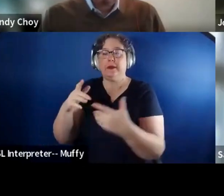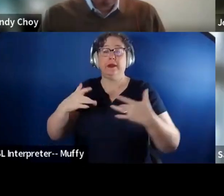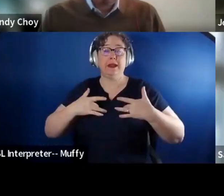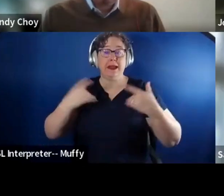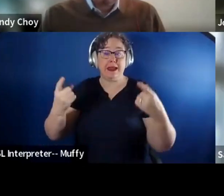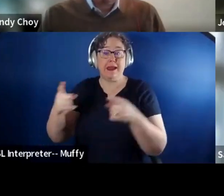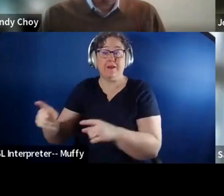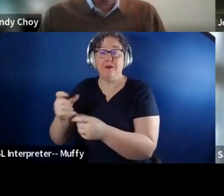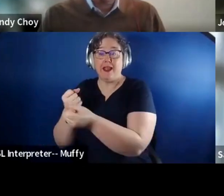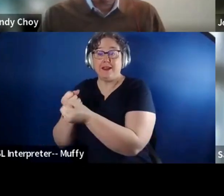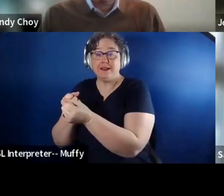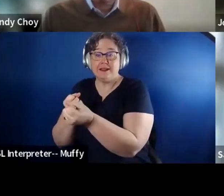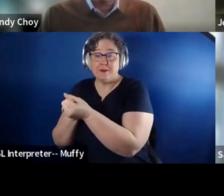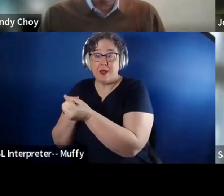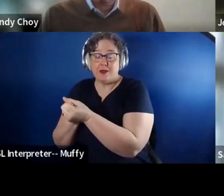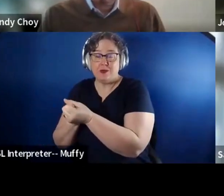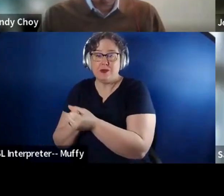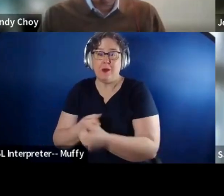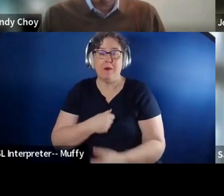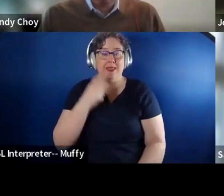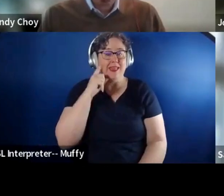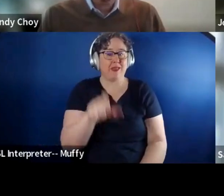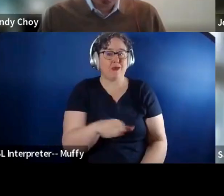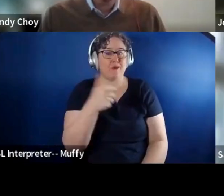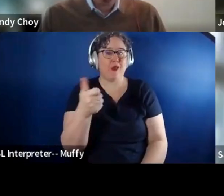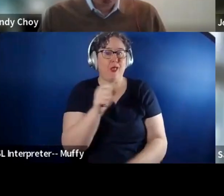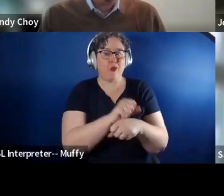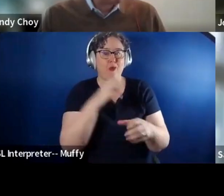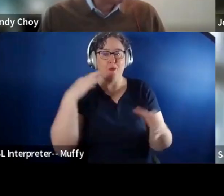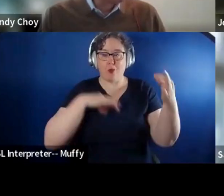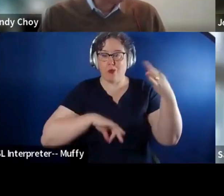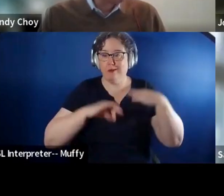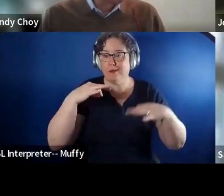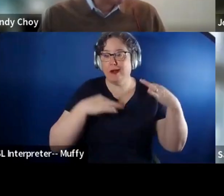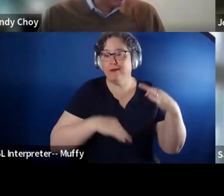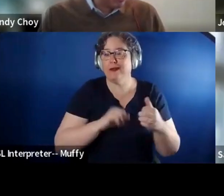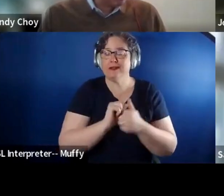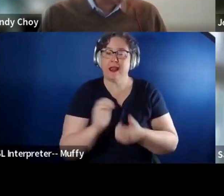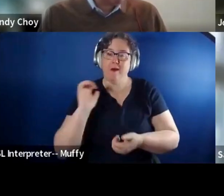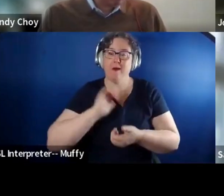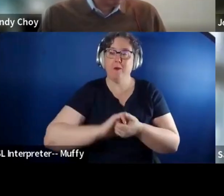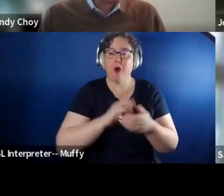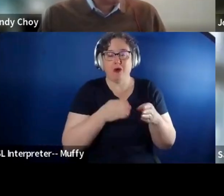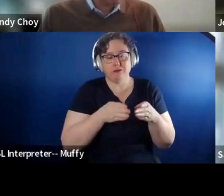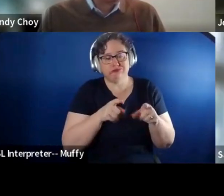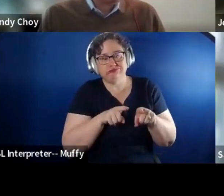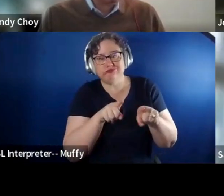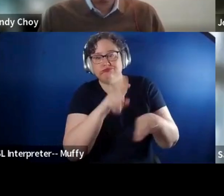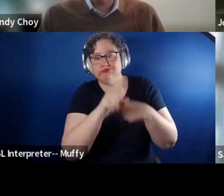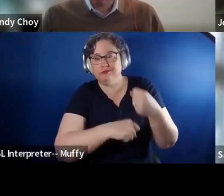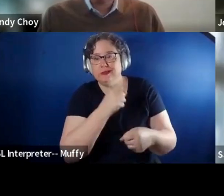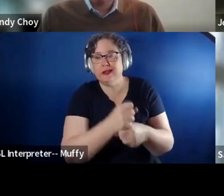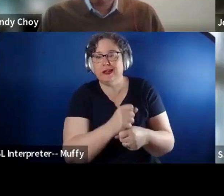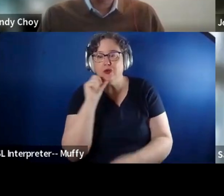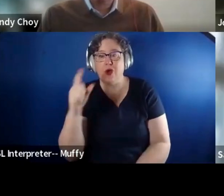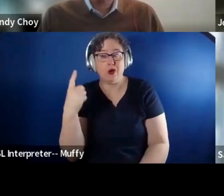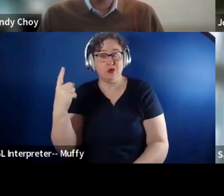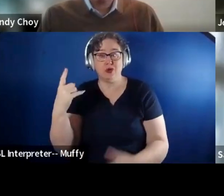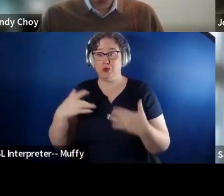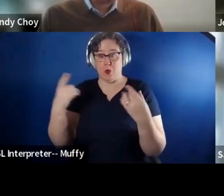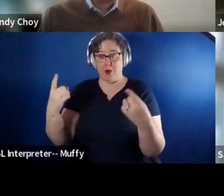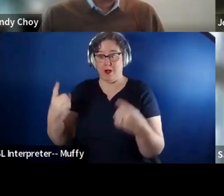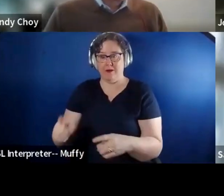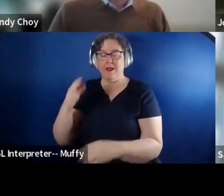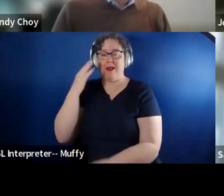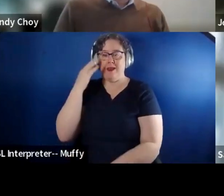then they learned about some of those other employee benefits, some of the ways they can partner with us throughout the year beyond just that one event. And knowing what